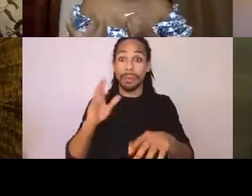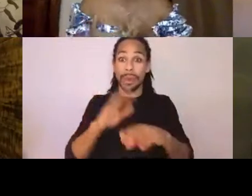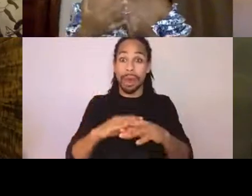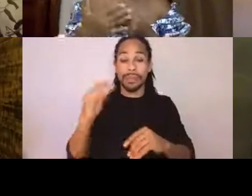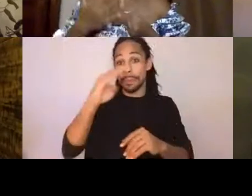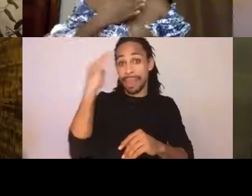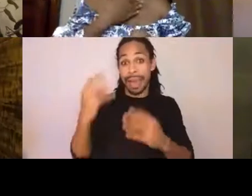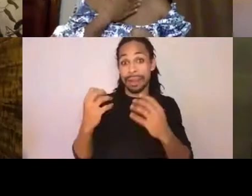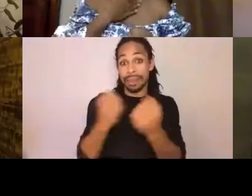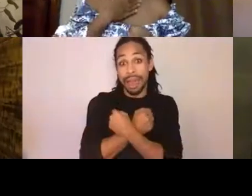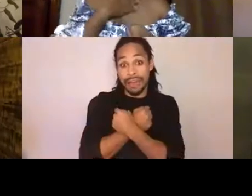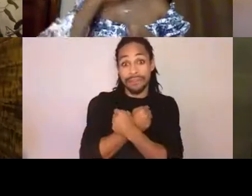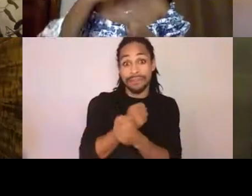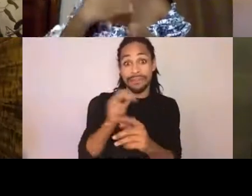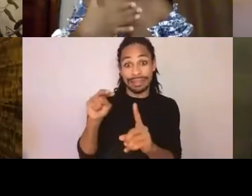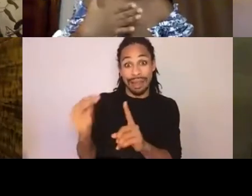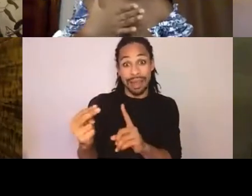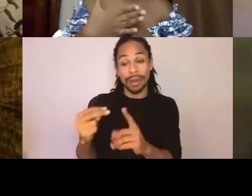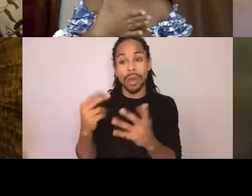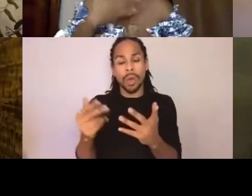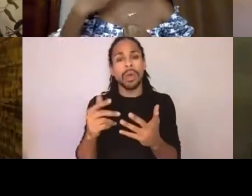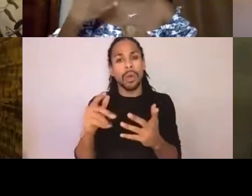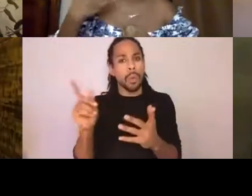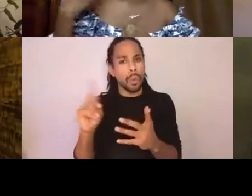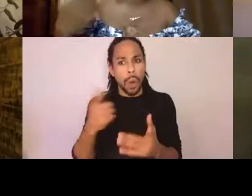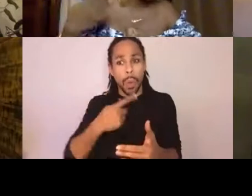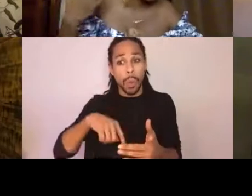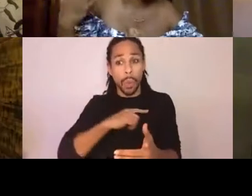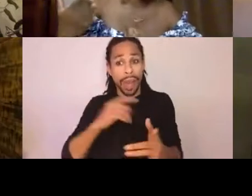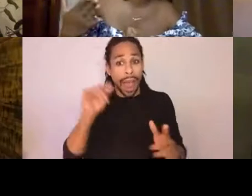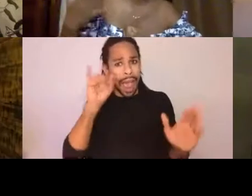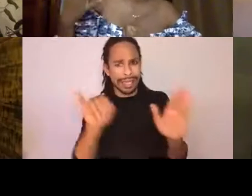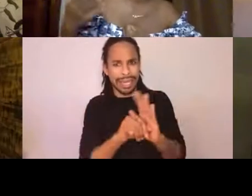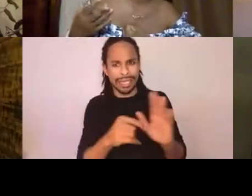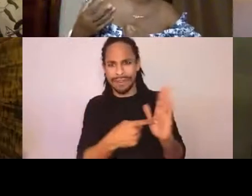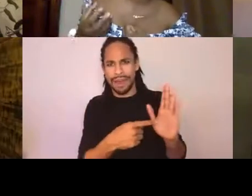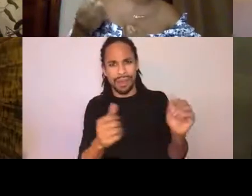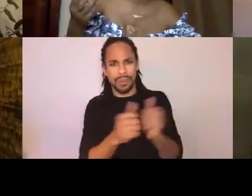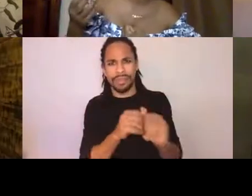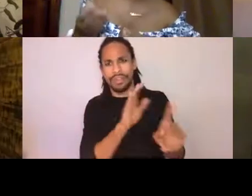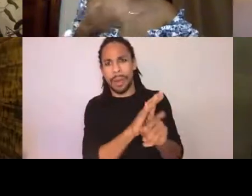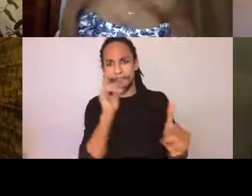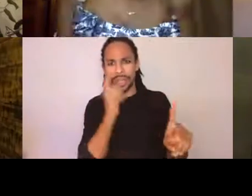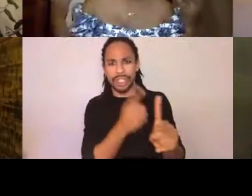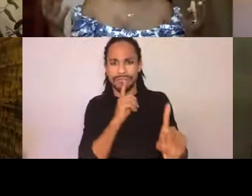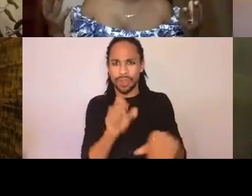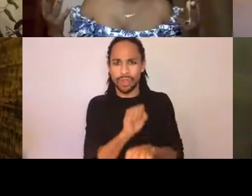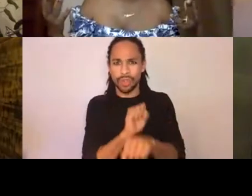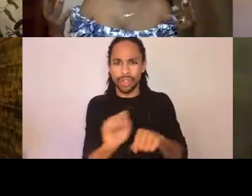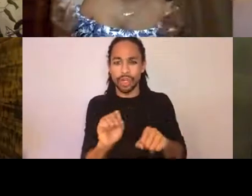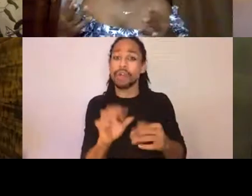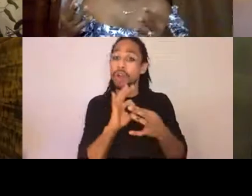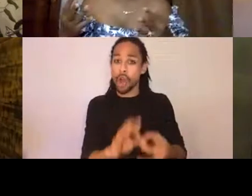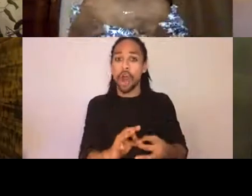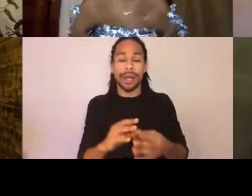side that we totally identified with what their mission was in terms of